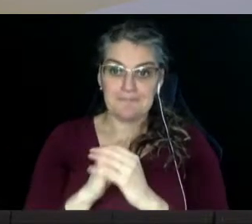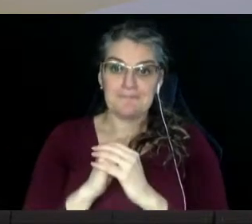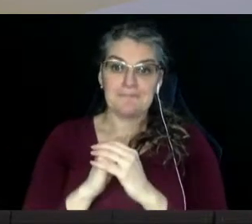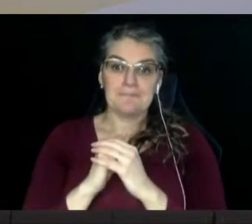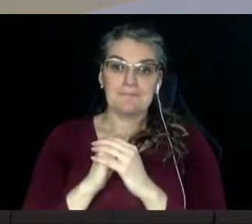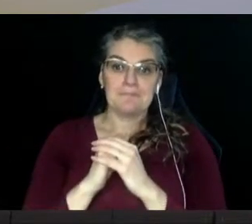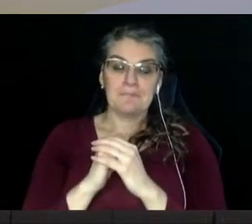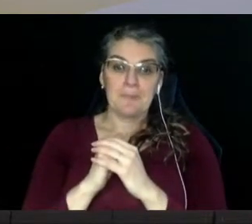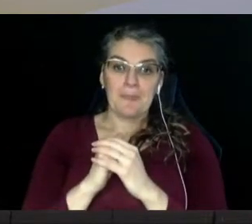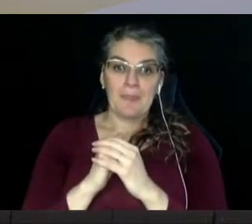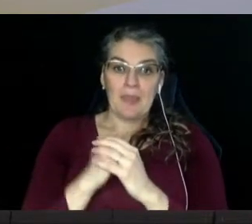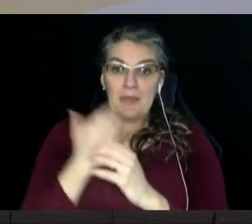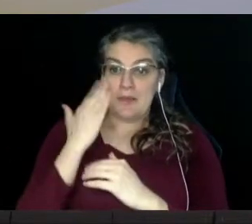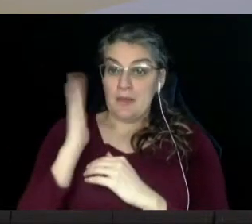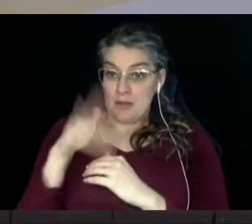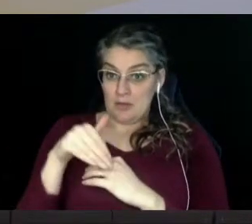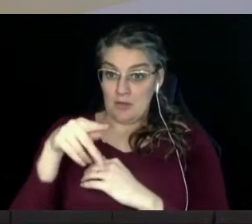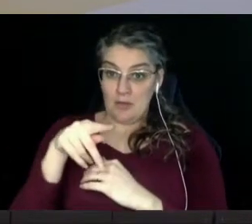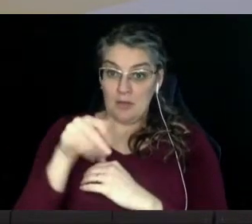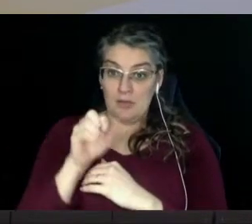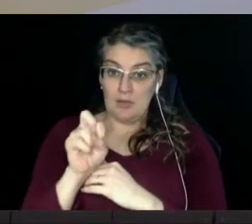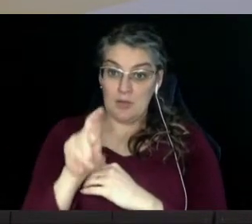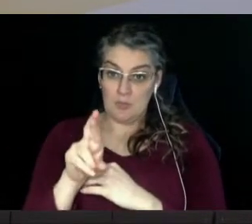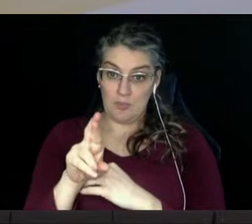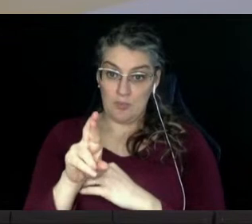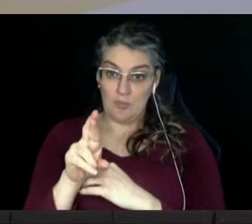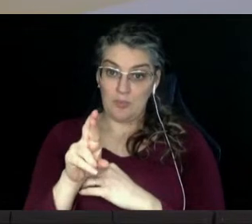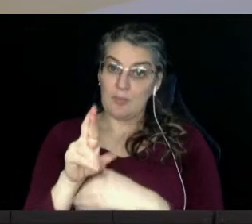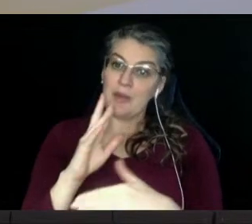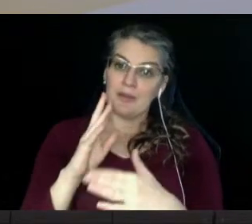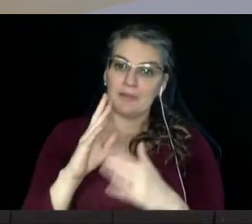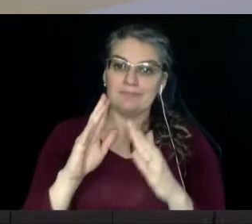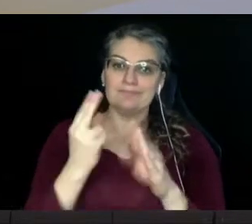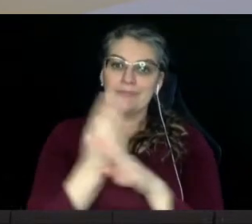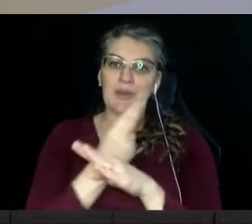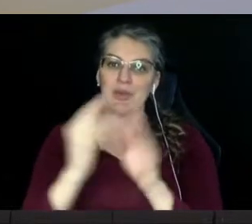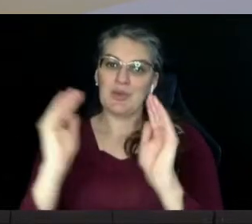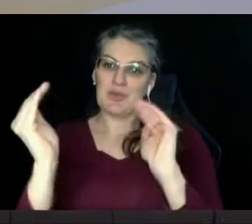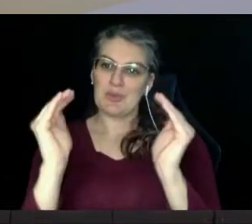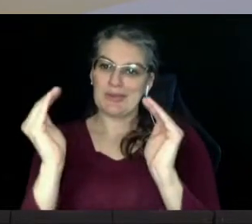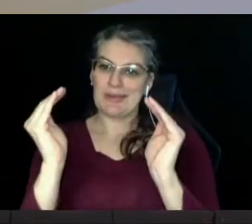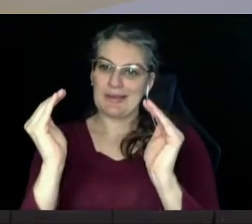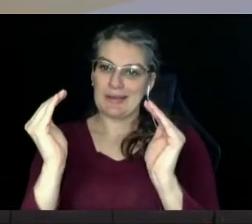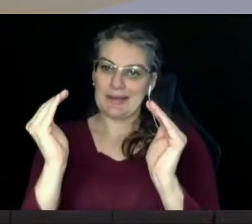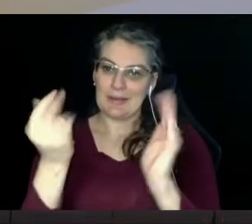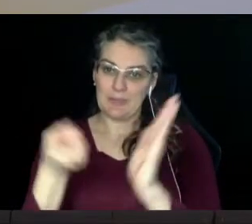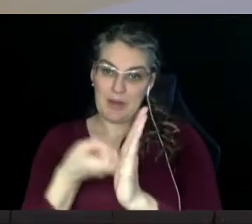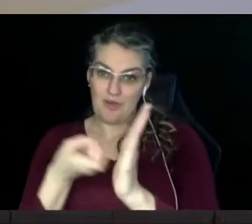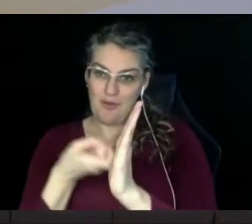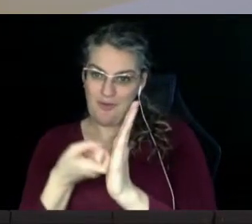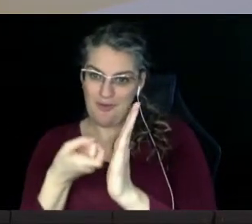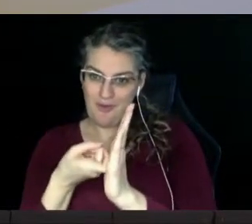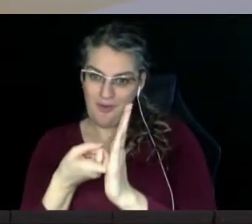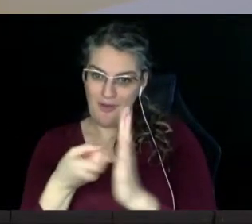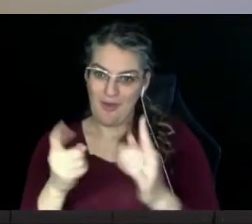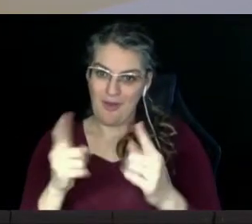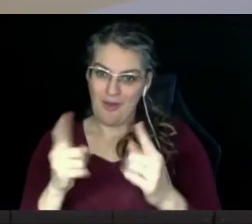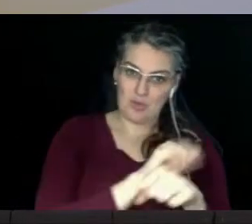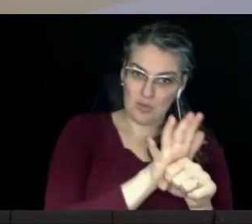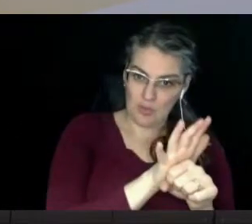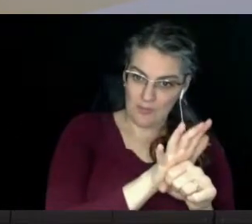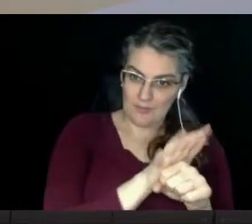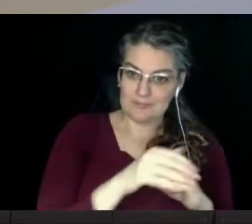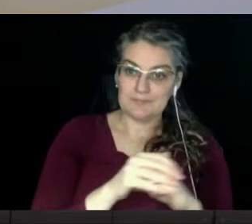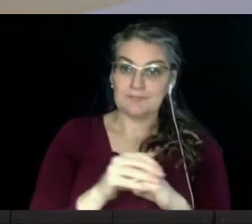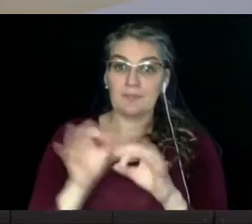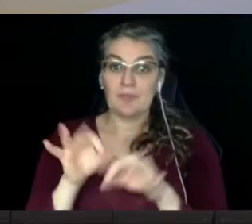I know the Premier has made references to hockey over the past year, and the game is not over, and we need to keep our sticks on the ice and